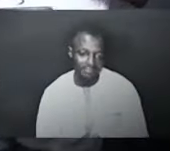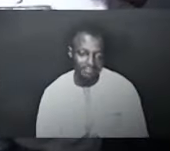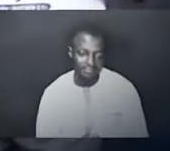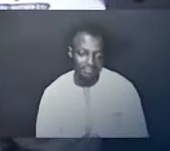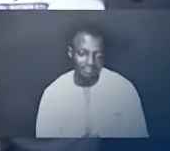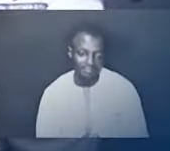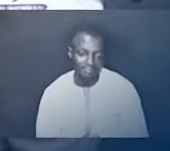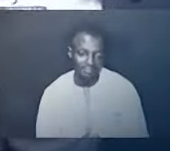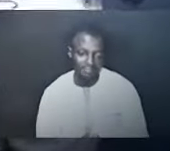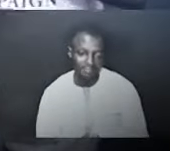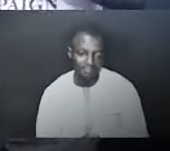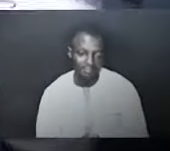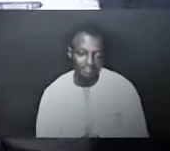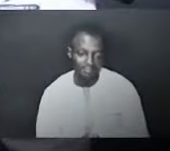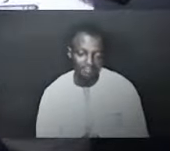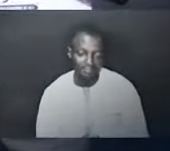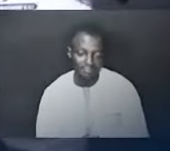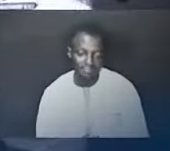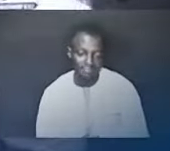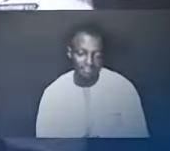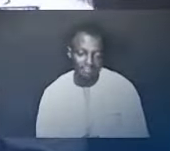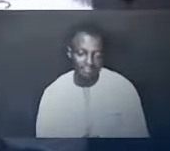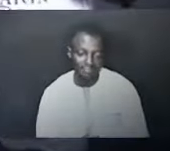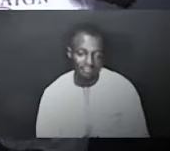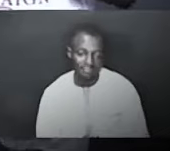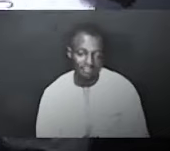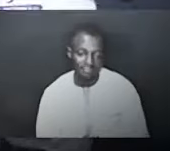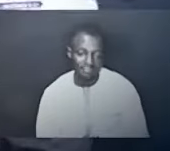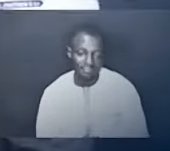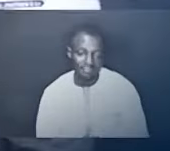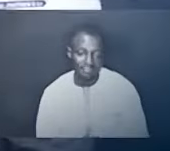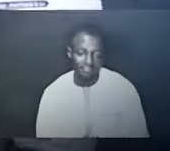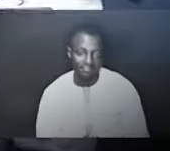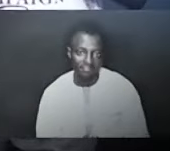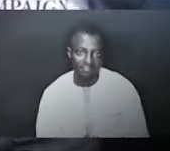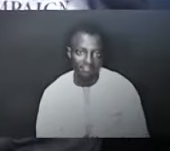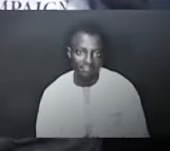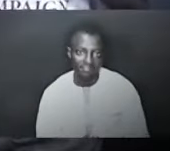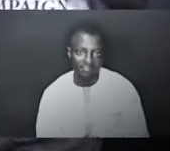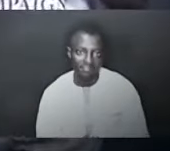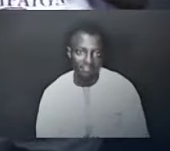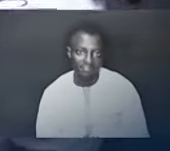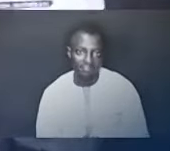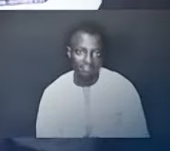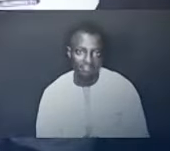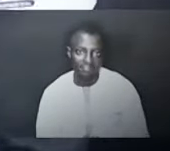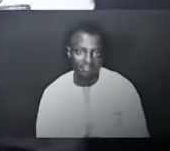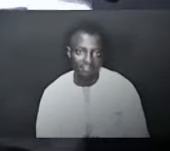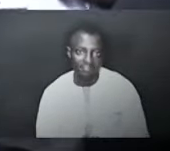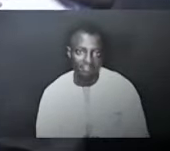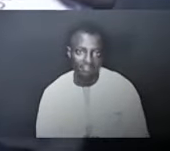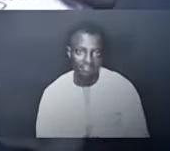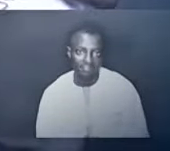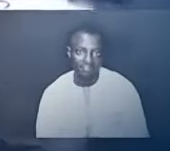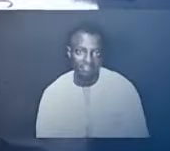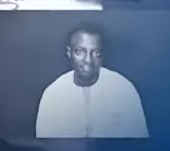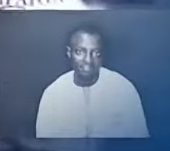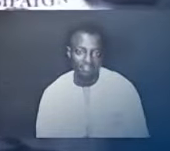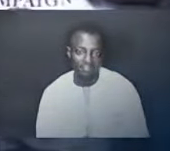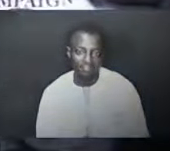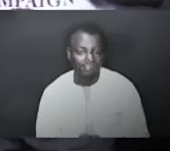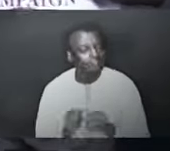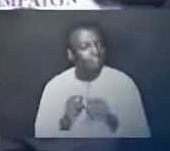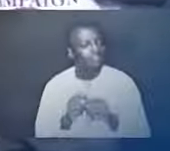Mr. Namameno, or Chirim said Messiah no ba, or Baba Chirimuninemu, a chirp bea, a sessor was sorry, and a choir was faso, a sorry.